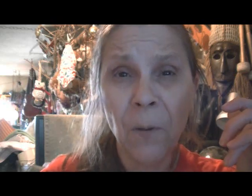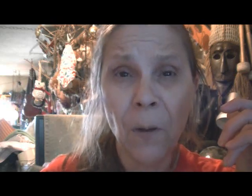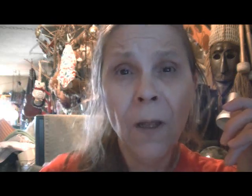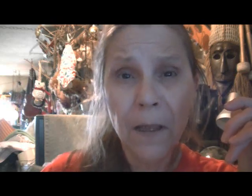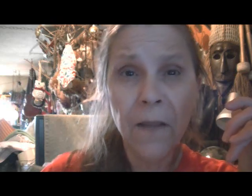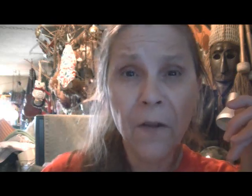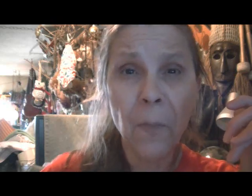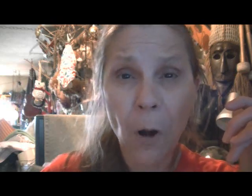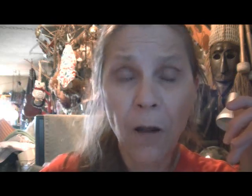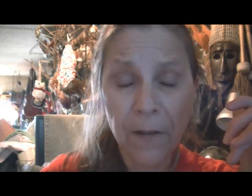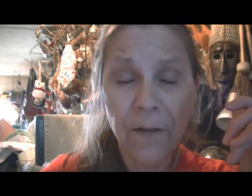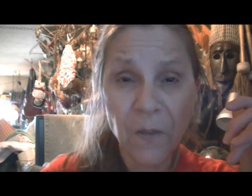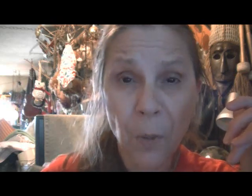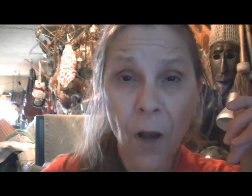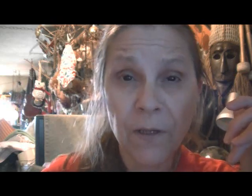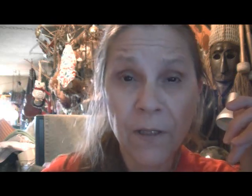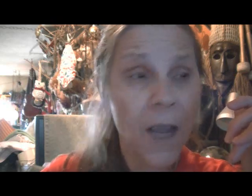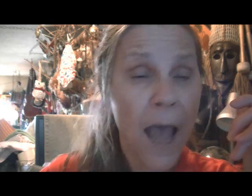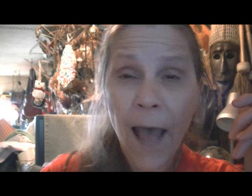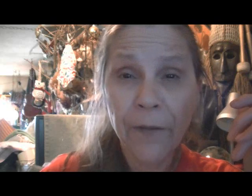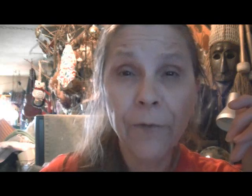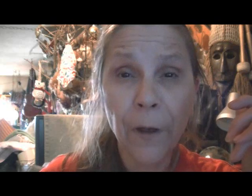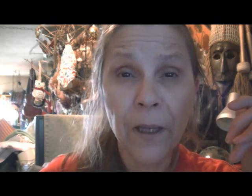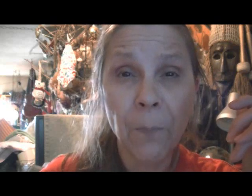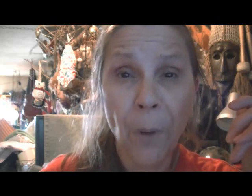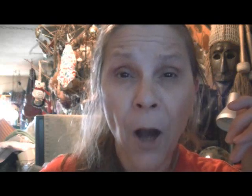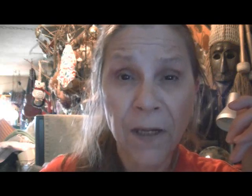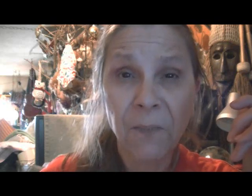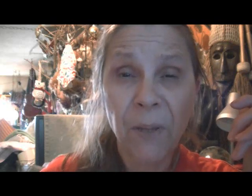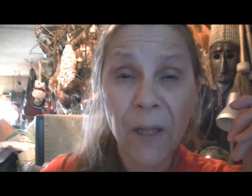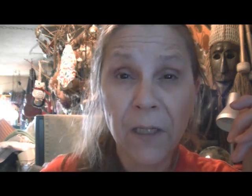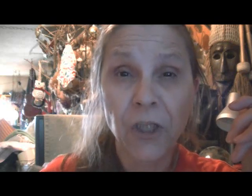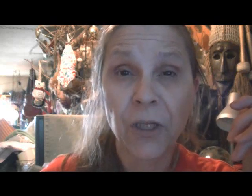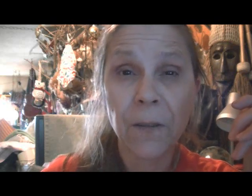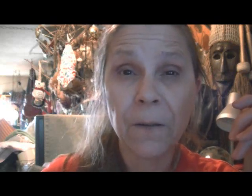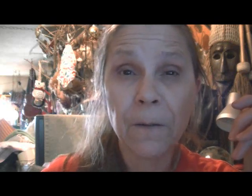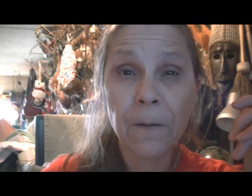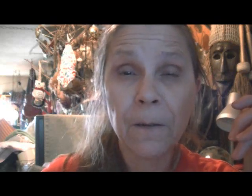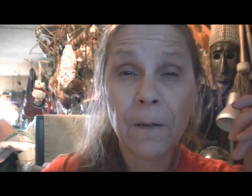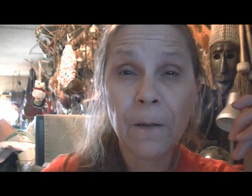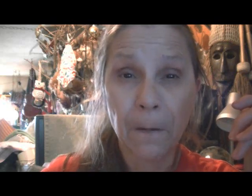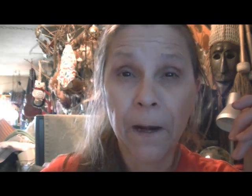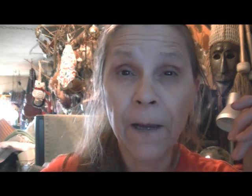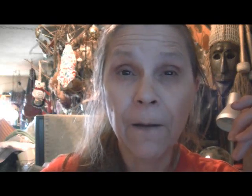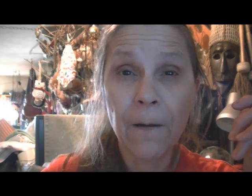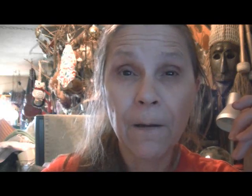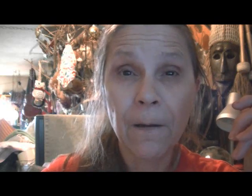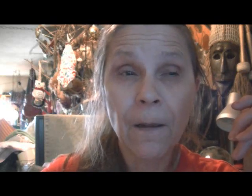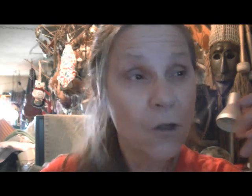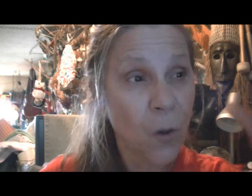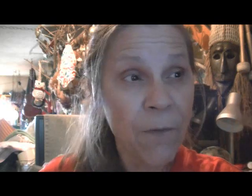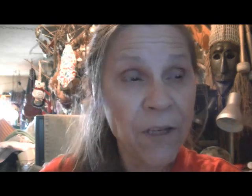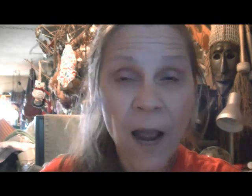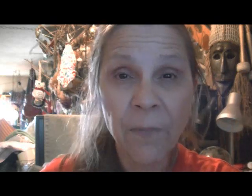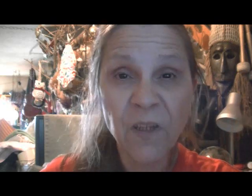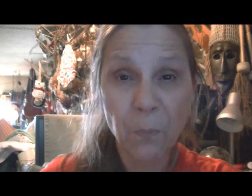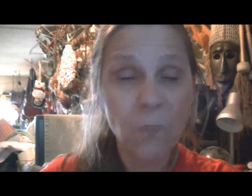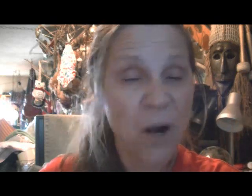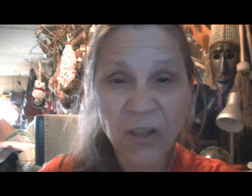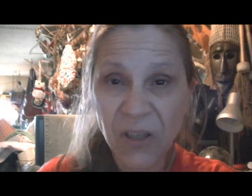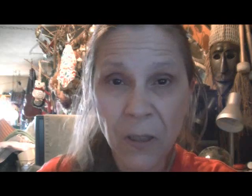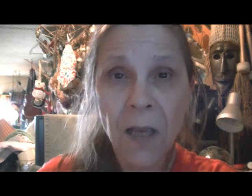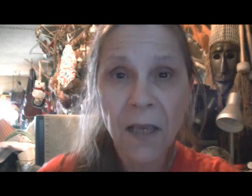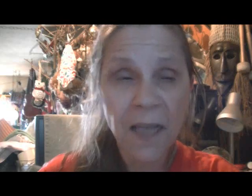172 people in their in this province had their fucking bodies pillaged. All right? So every time